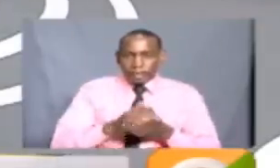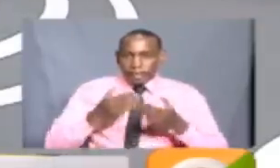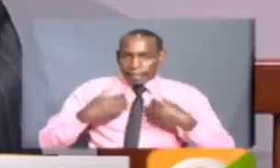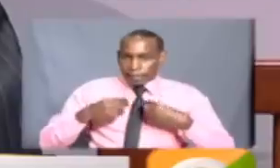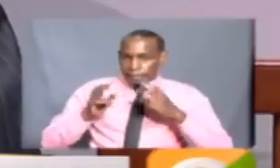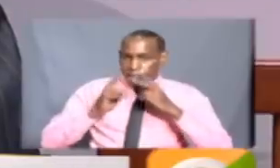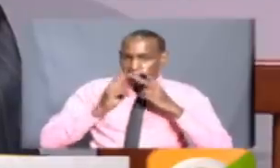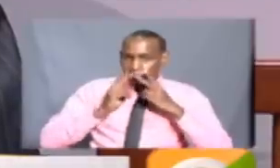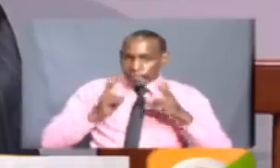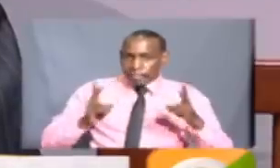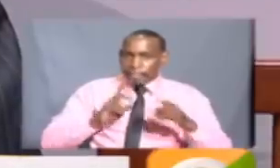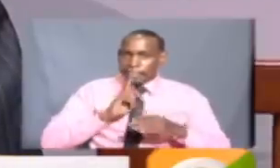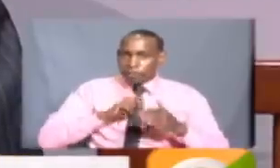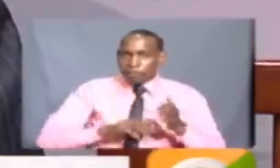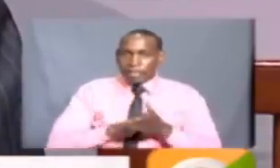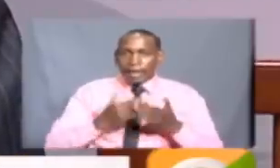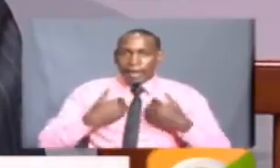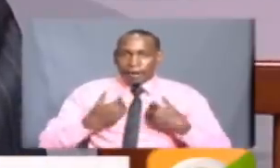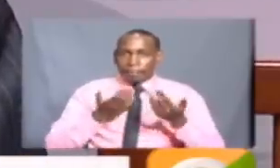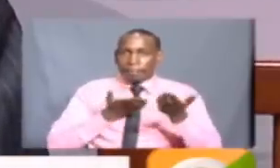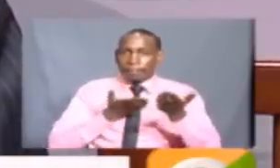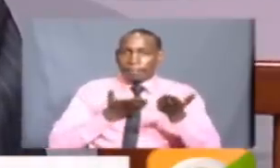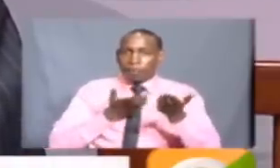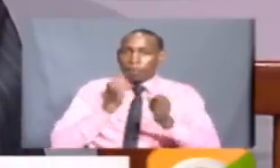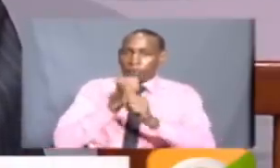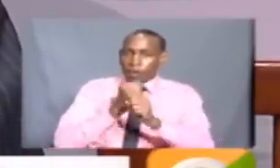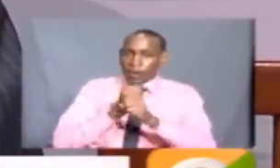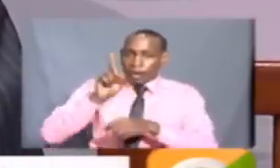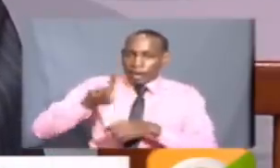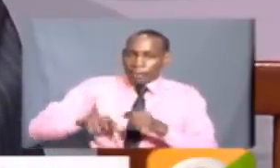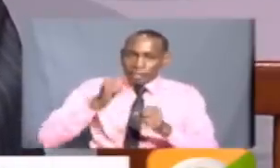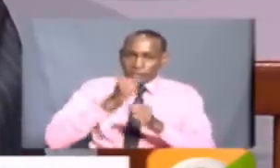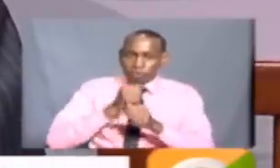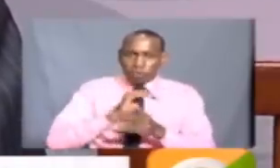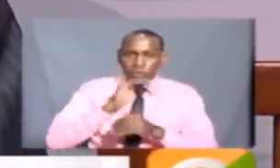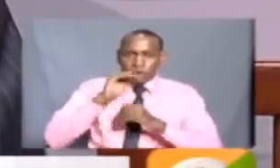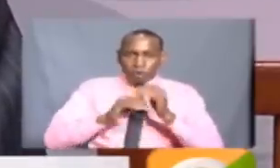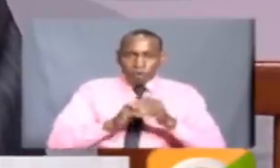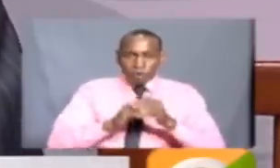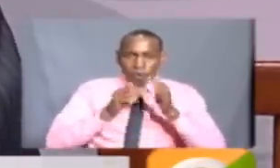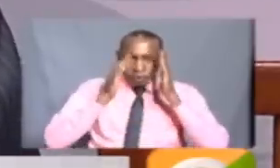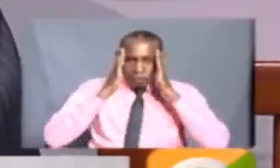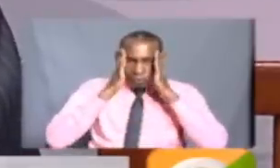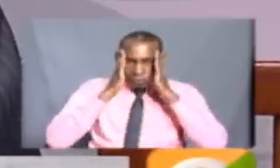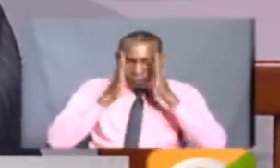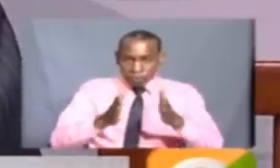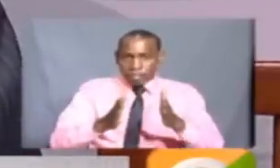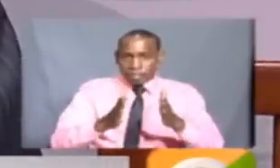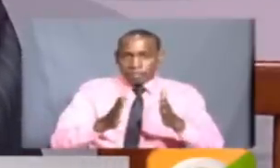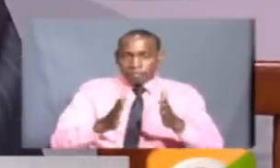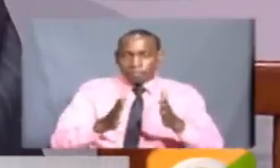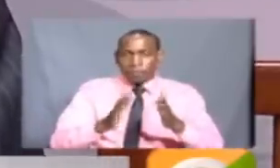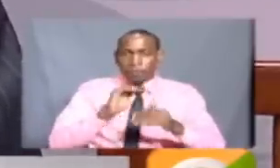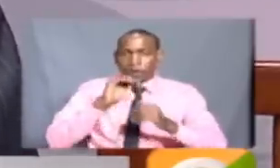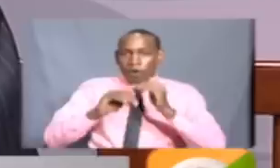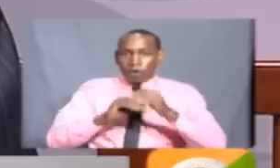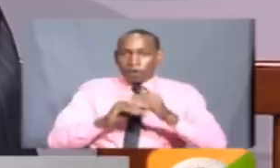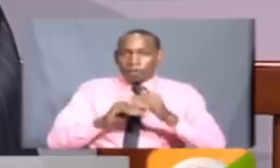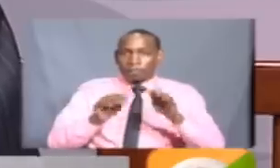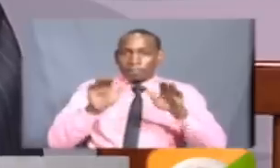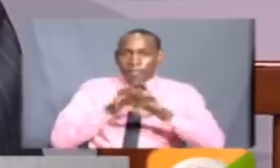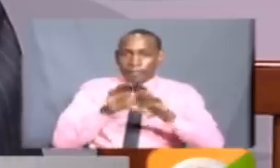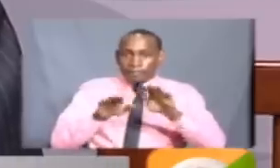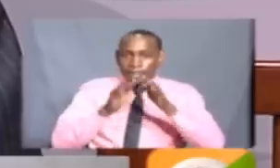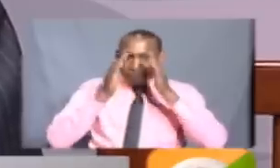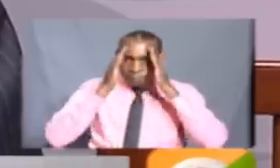and say that there is business to be done here. All hands on deck. All hands on deck on